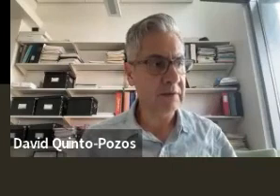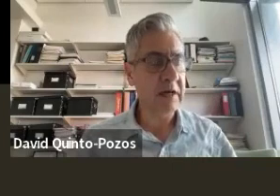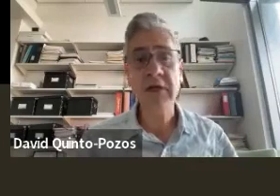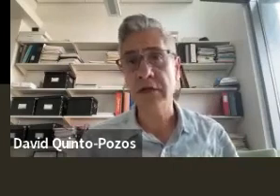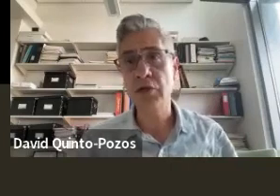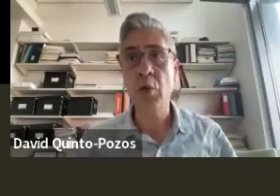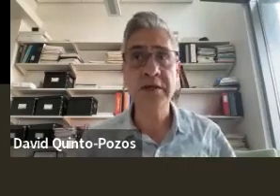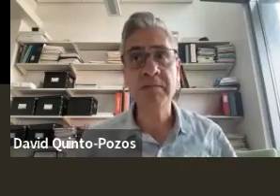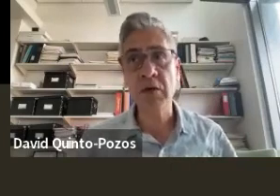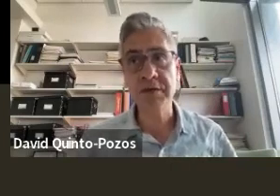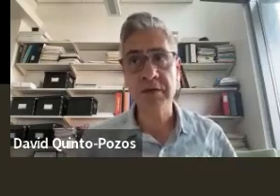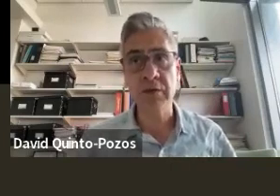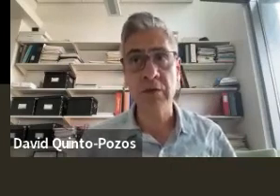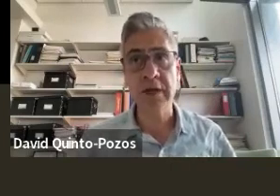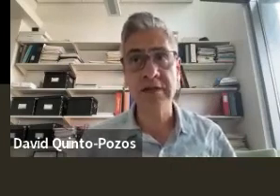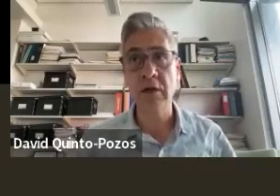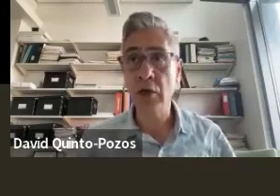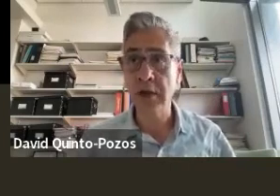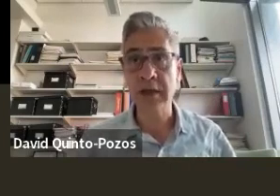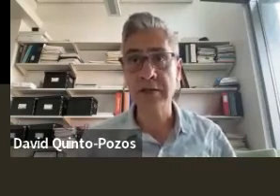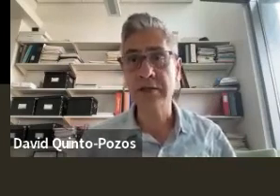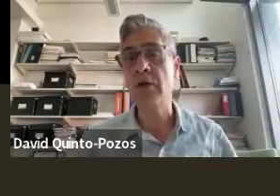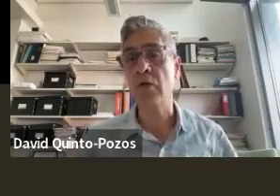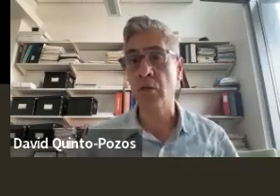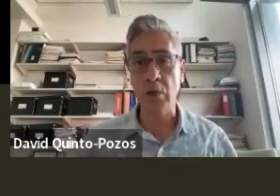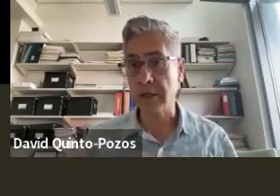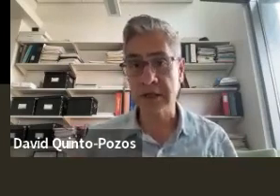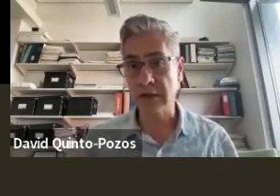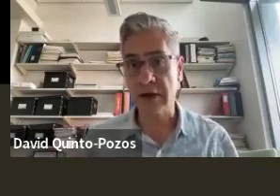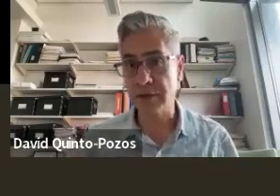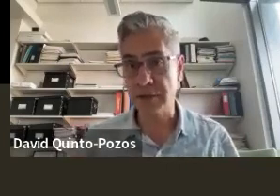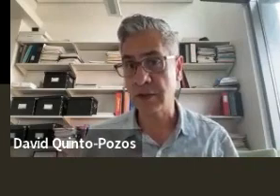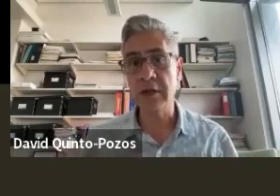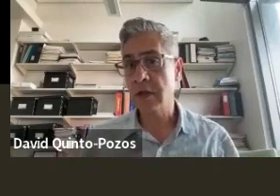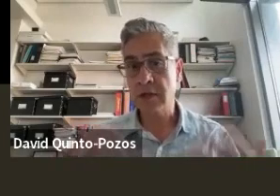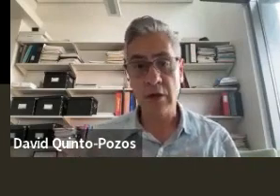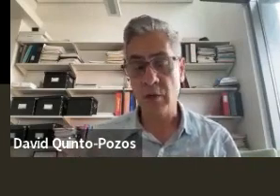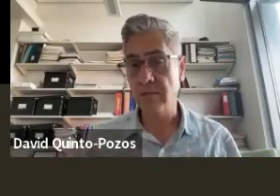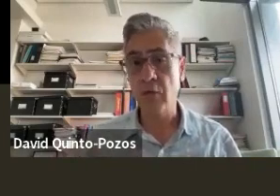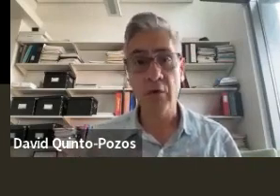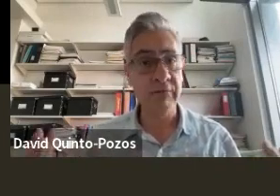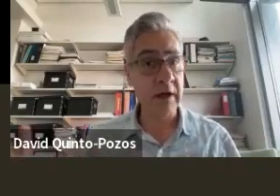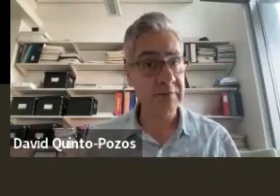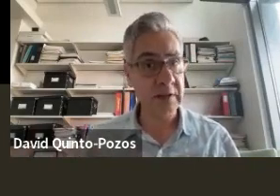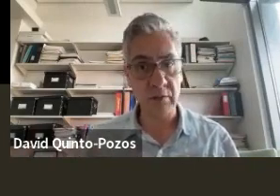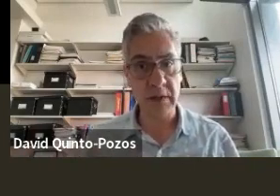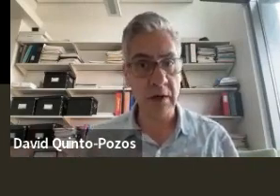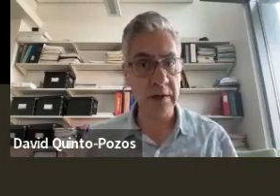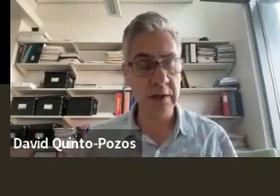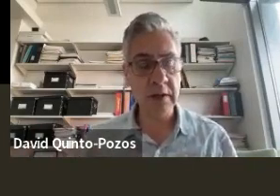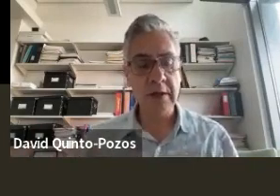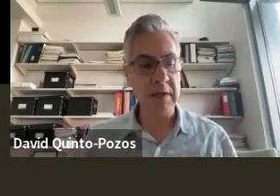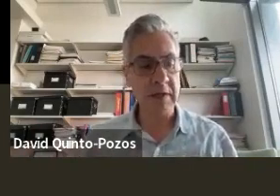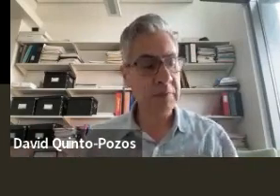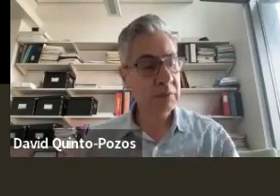There are lots of deaf kids who aren't exposed to ASL early, and so we're looking at their acquisition, when they're 4, 5, 6, or